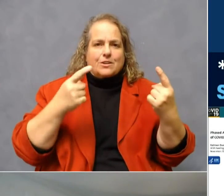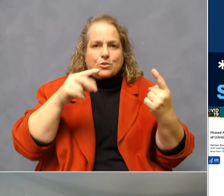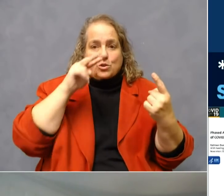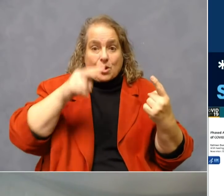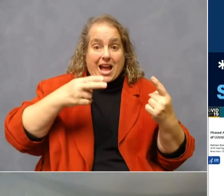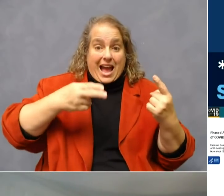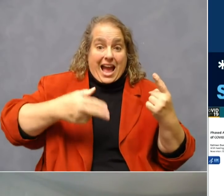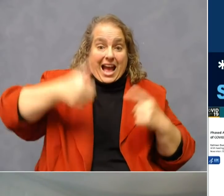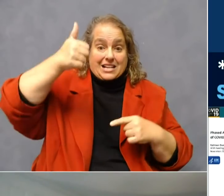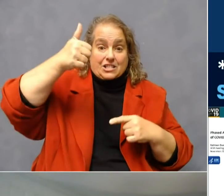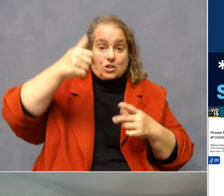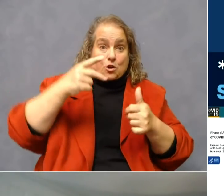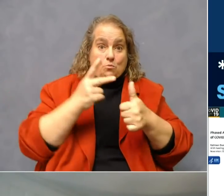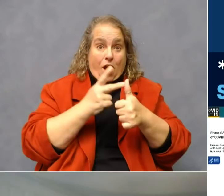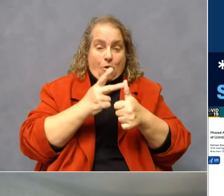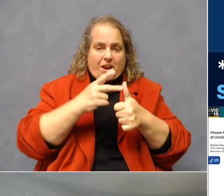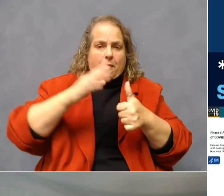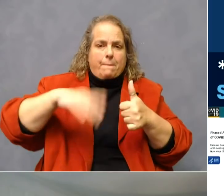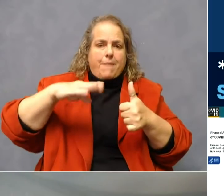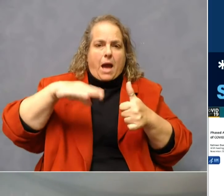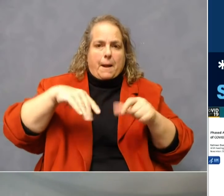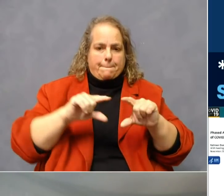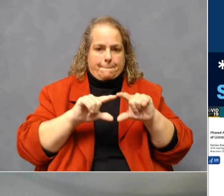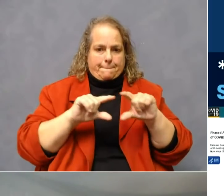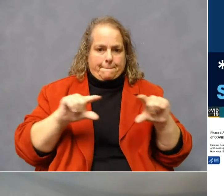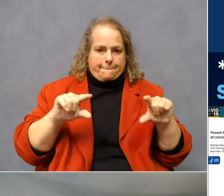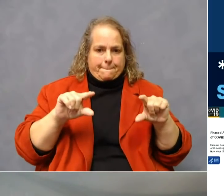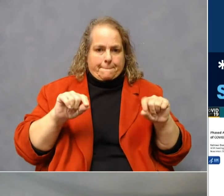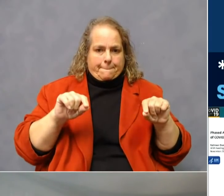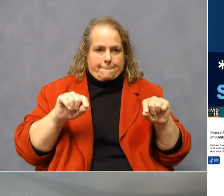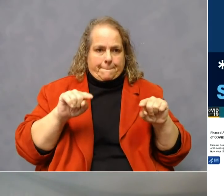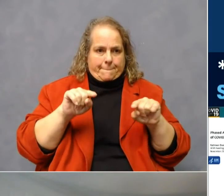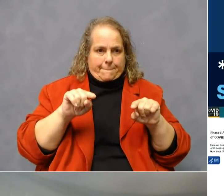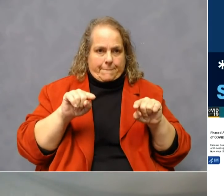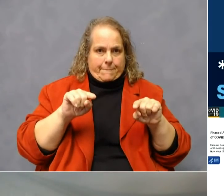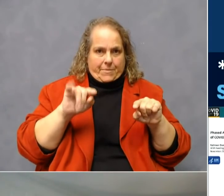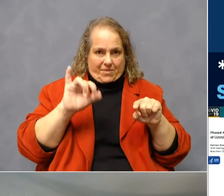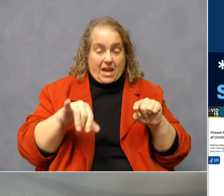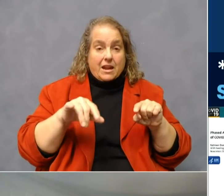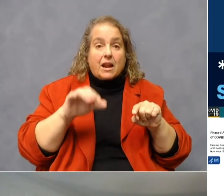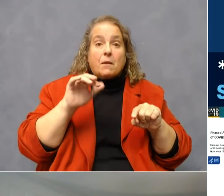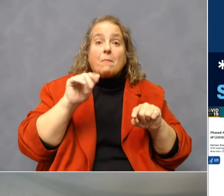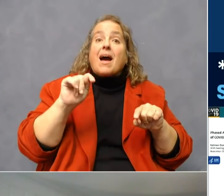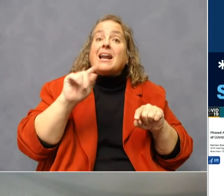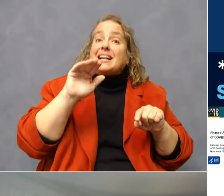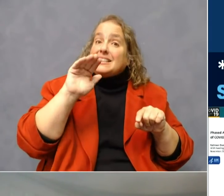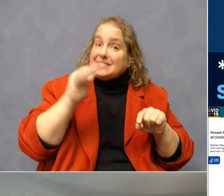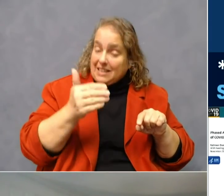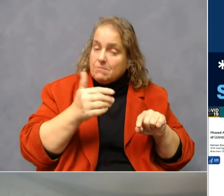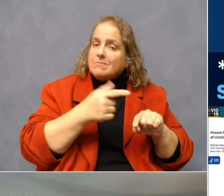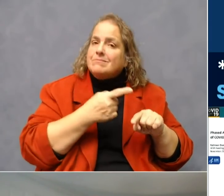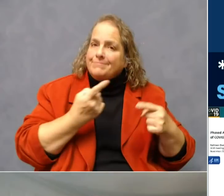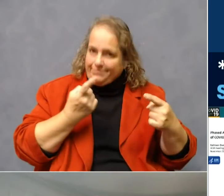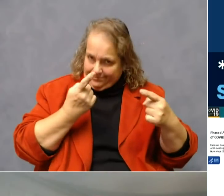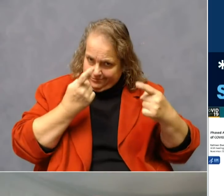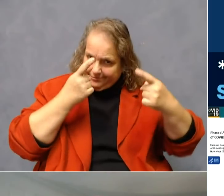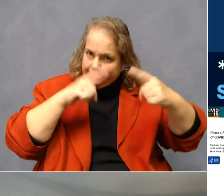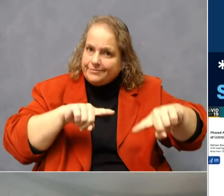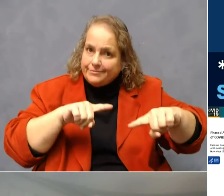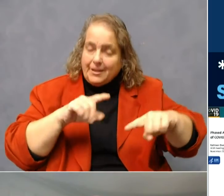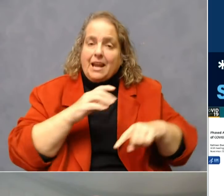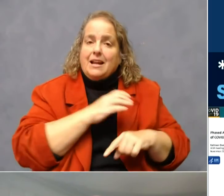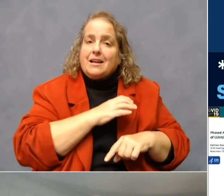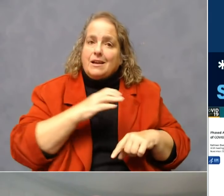of the pyramid here. But it would appear that there is consensus, and again, the committee reserves the right to